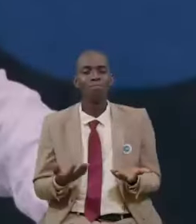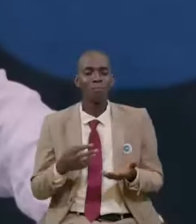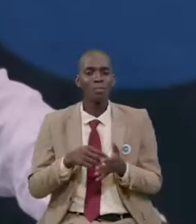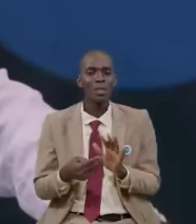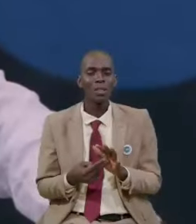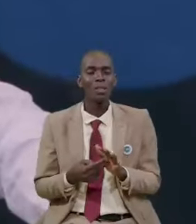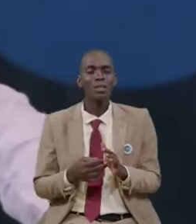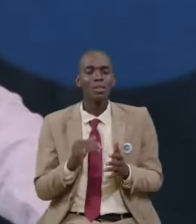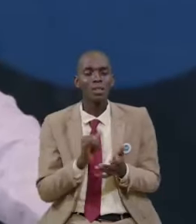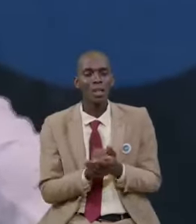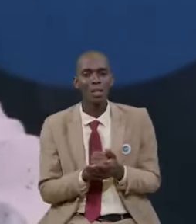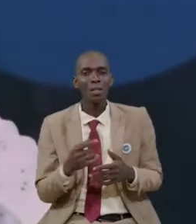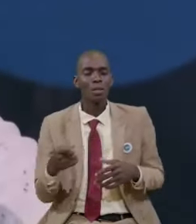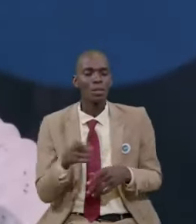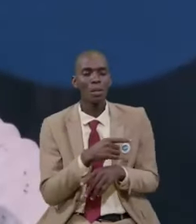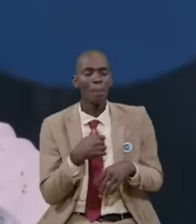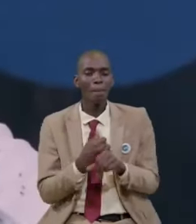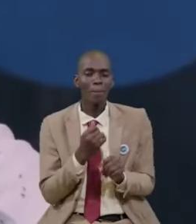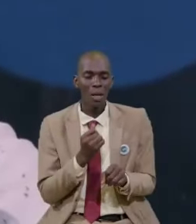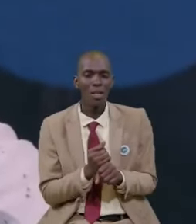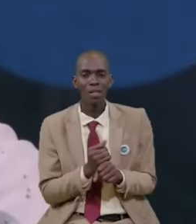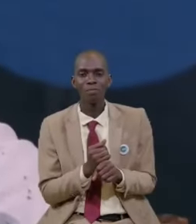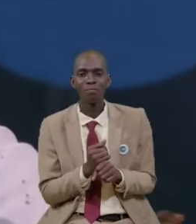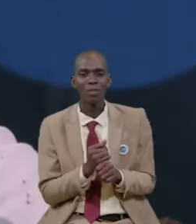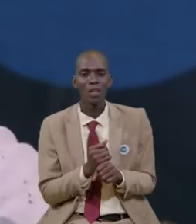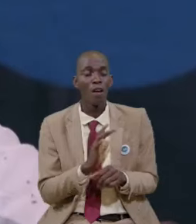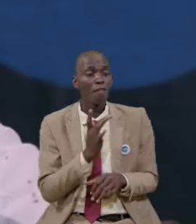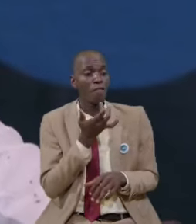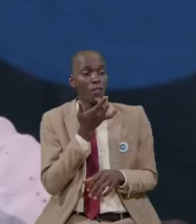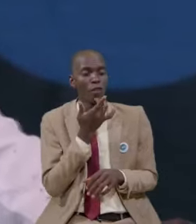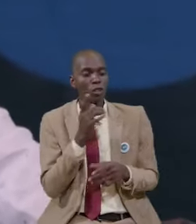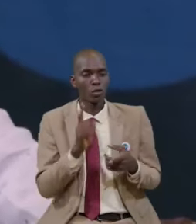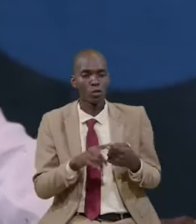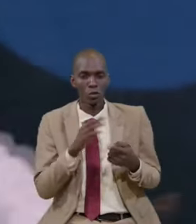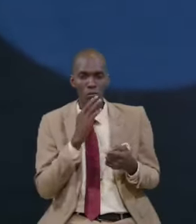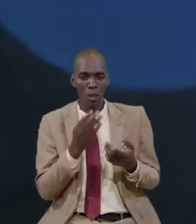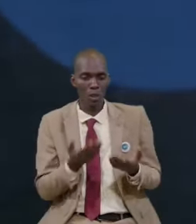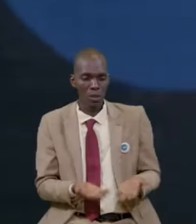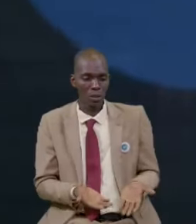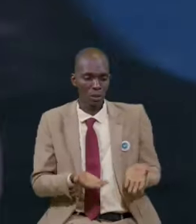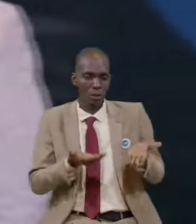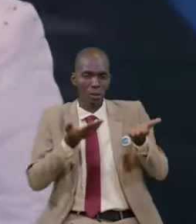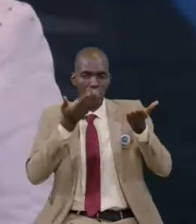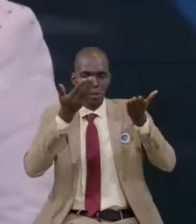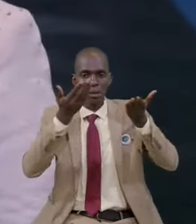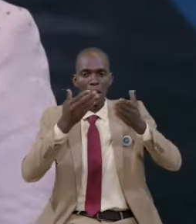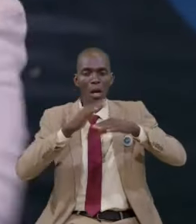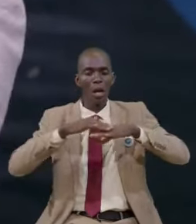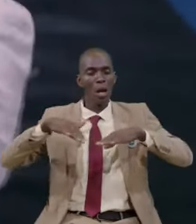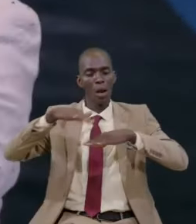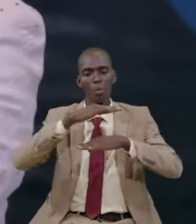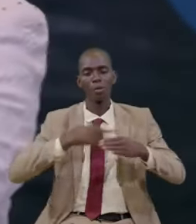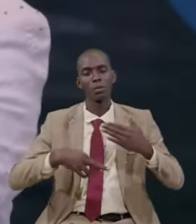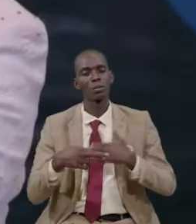be elevated above restoration. You were born again before. You were